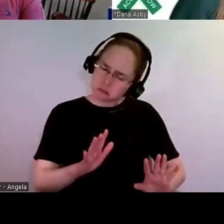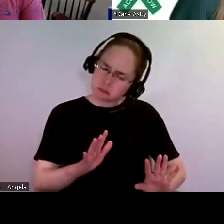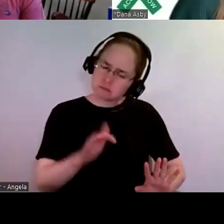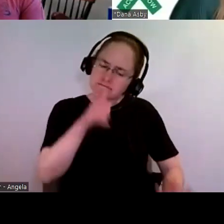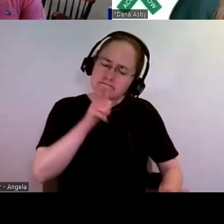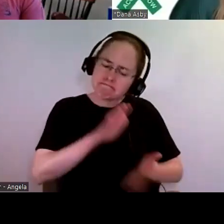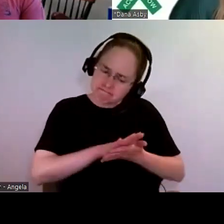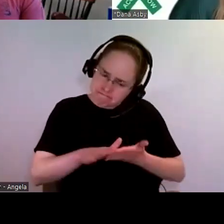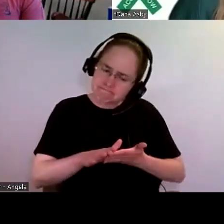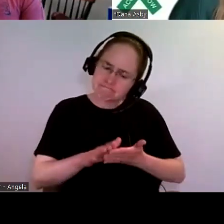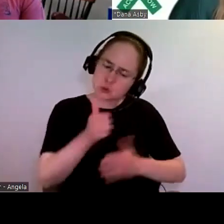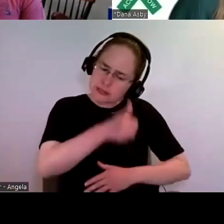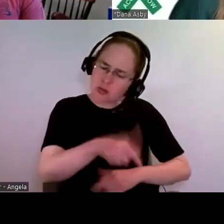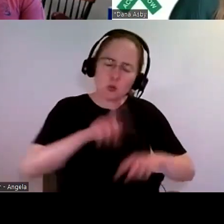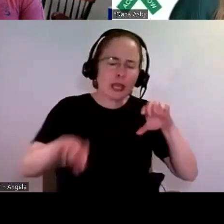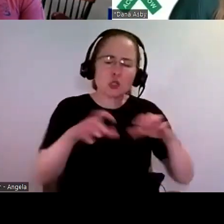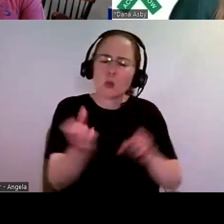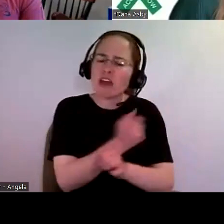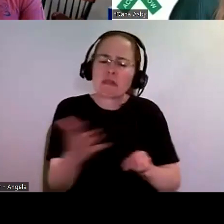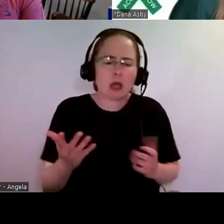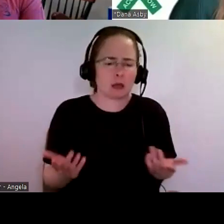grace. You can't do everything.